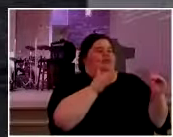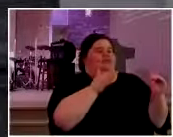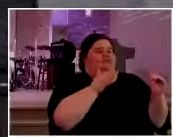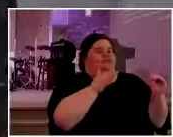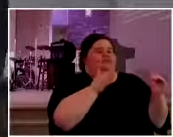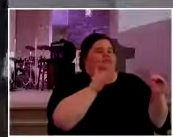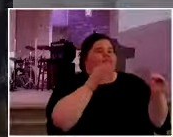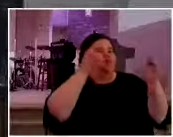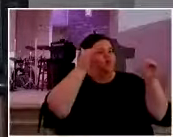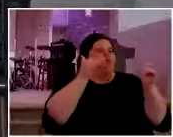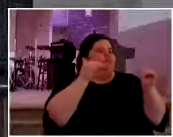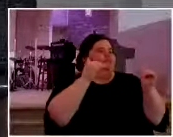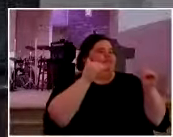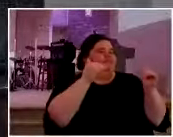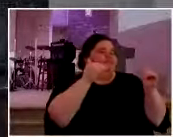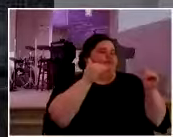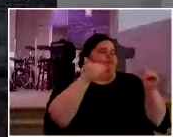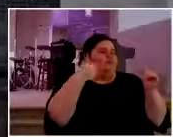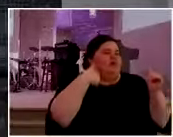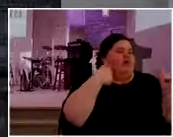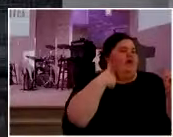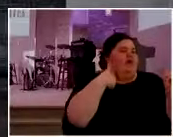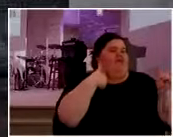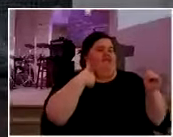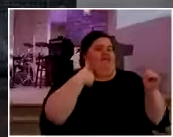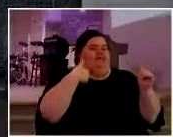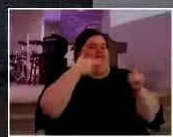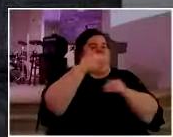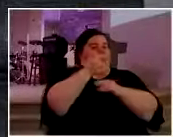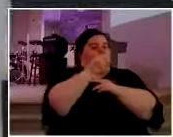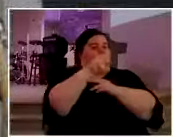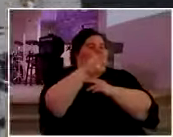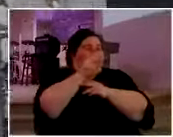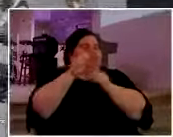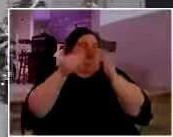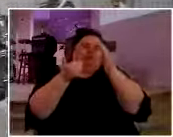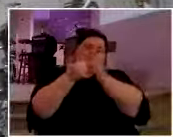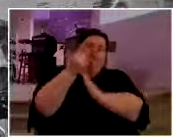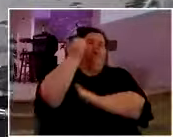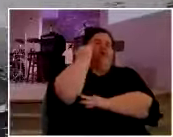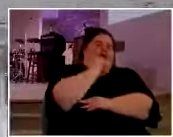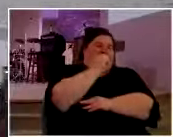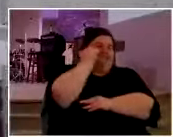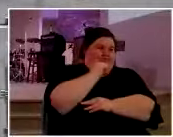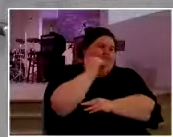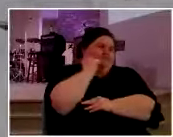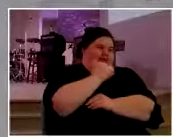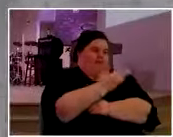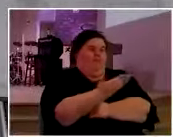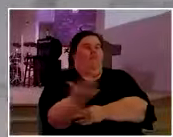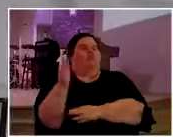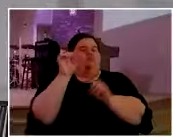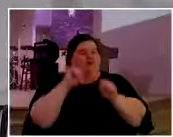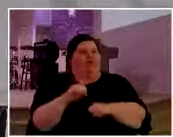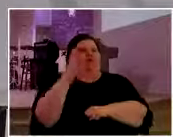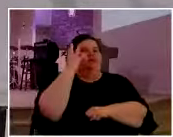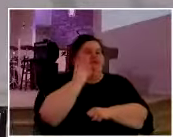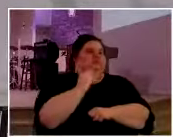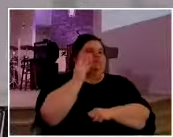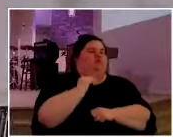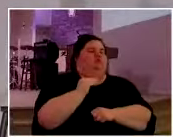hope. And I'm going to make sure that that hope is new and fresh every morning, so you get to experience